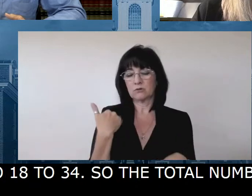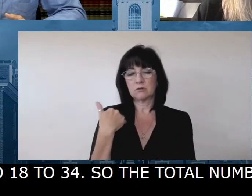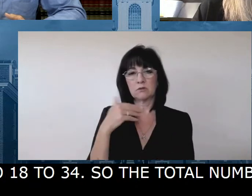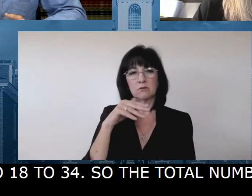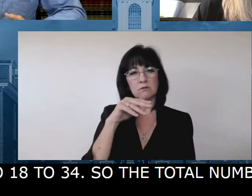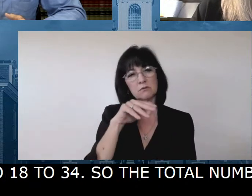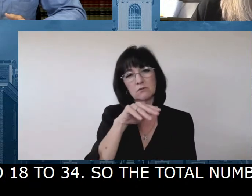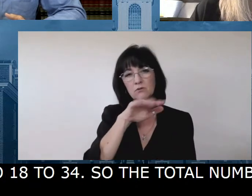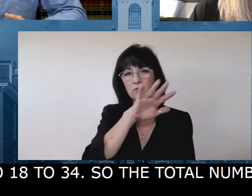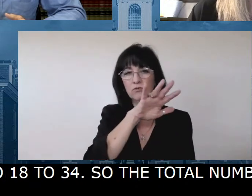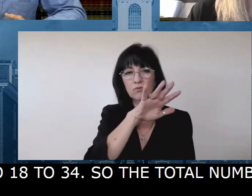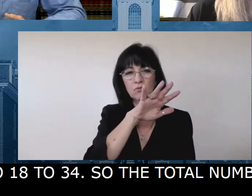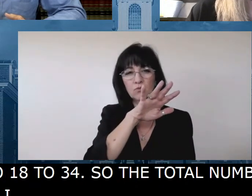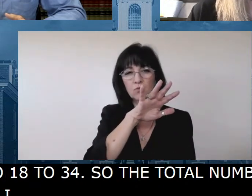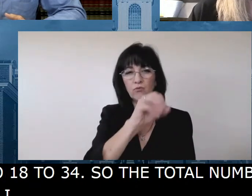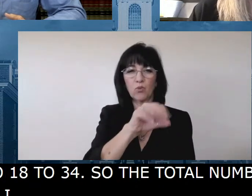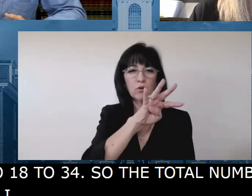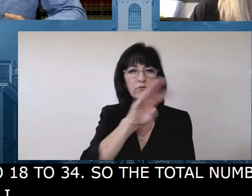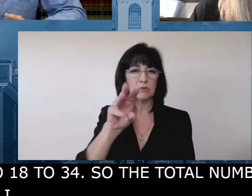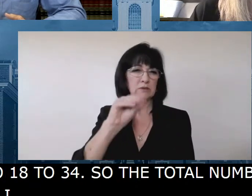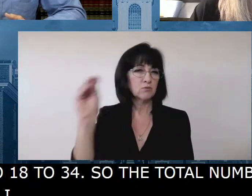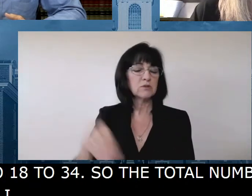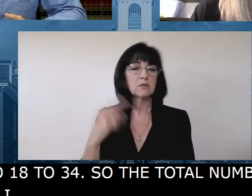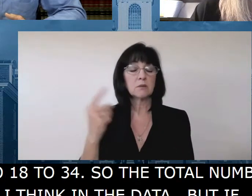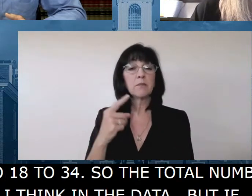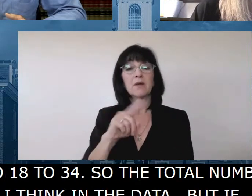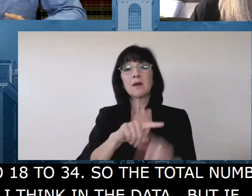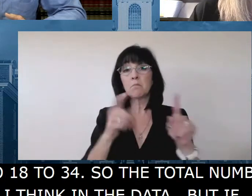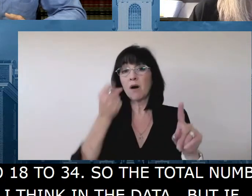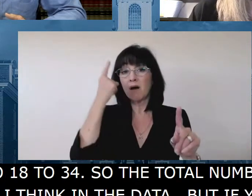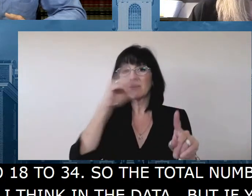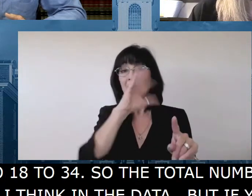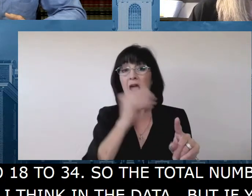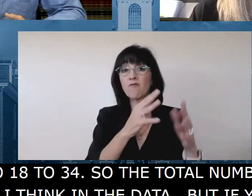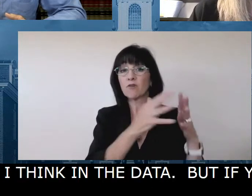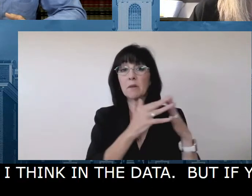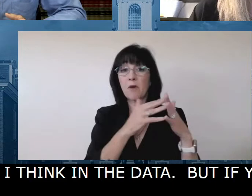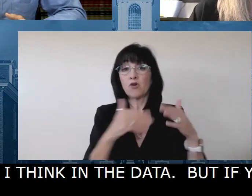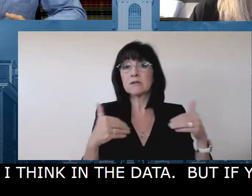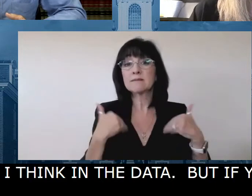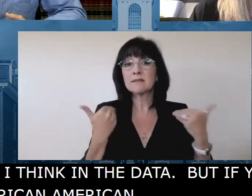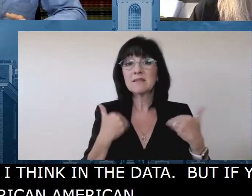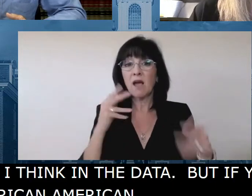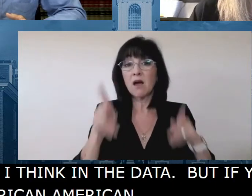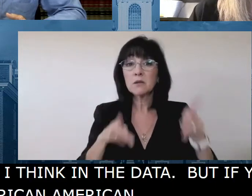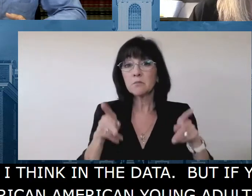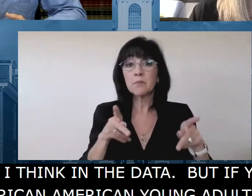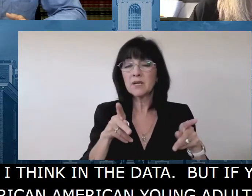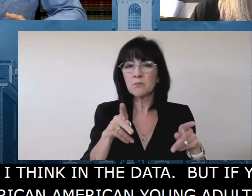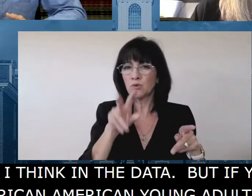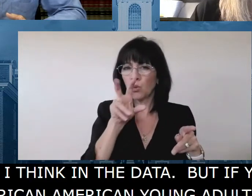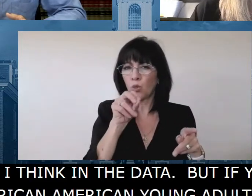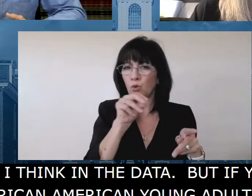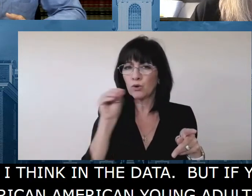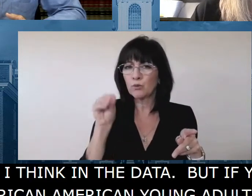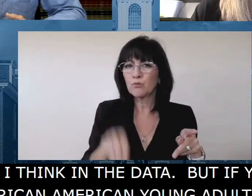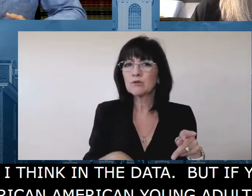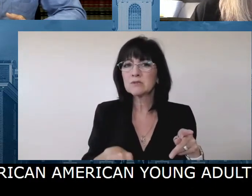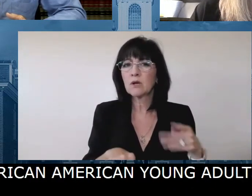data. But if you look at the subgroup of African American young adults, it's in the 30%. And the same